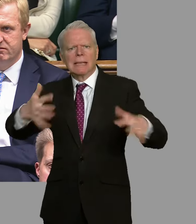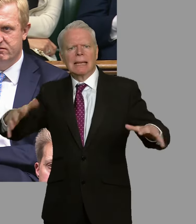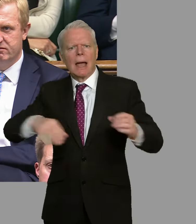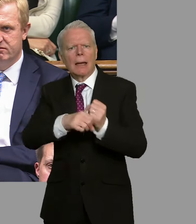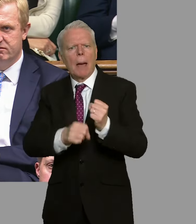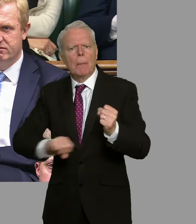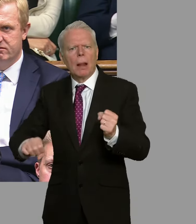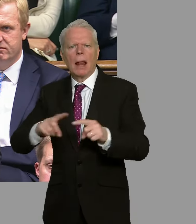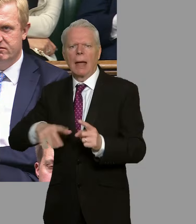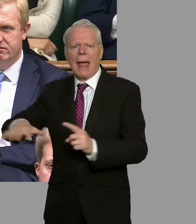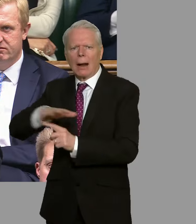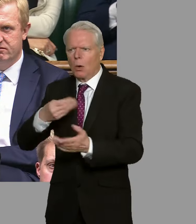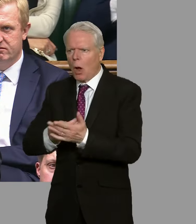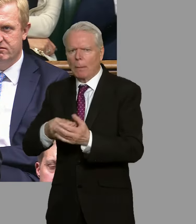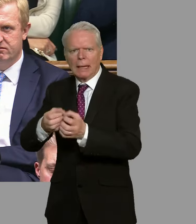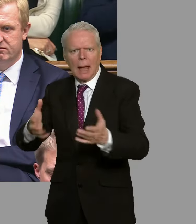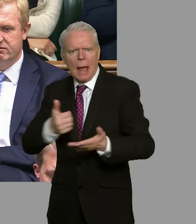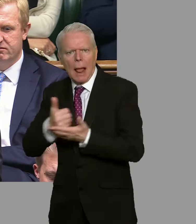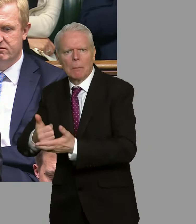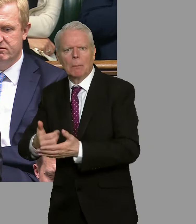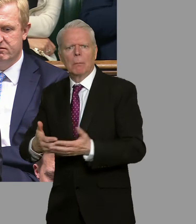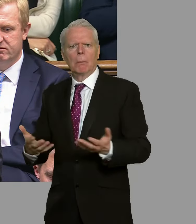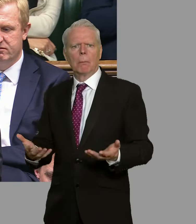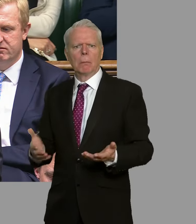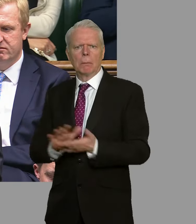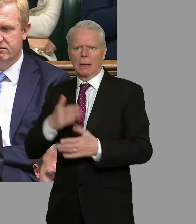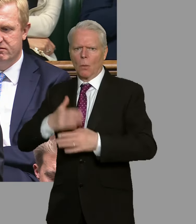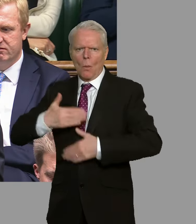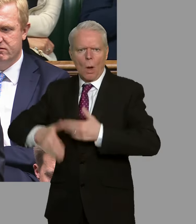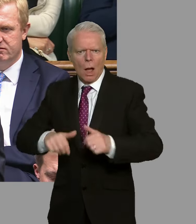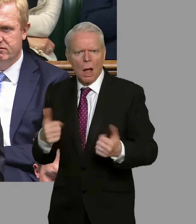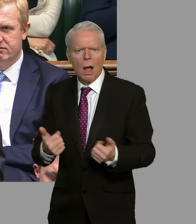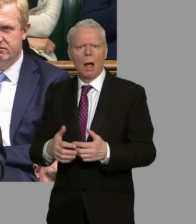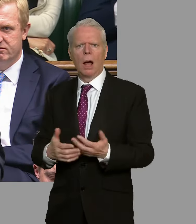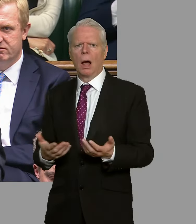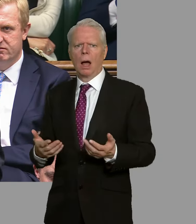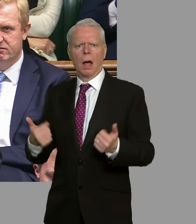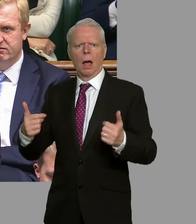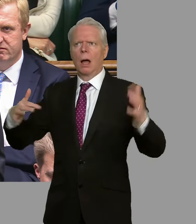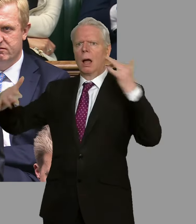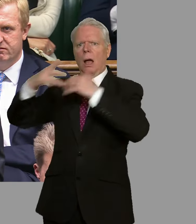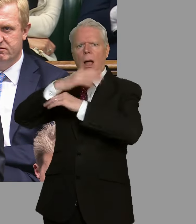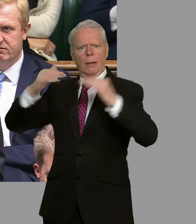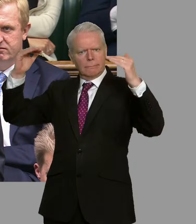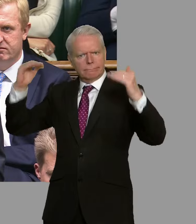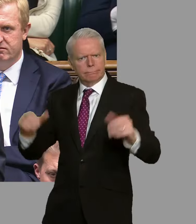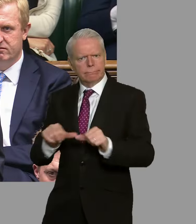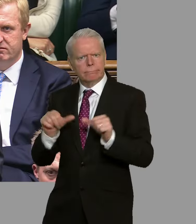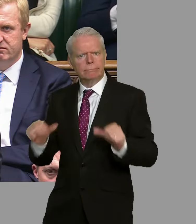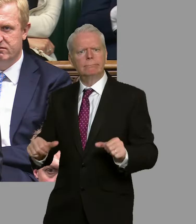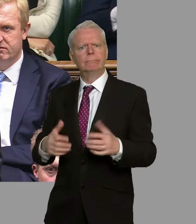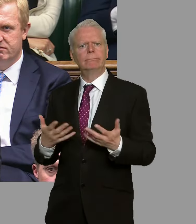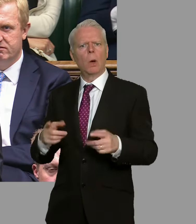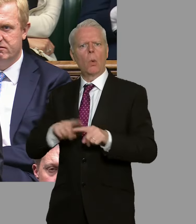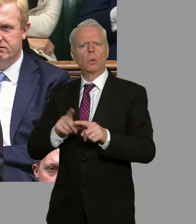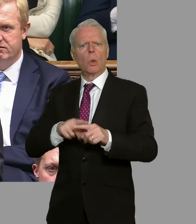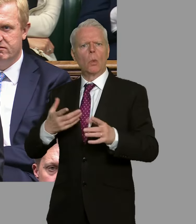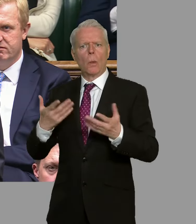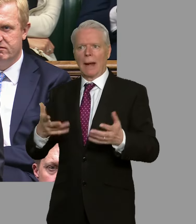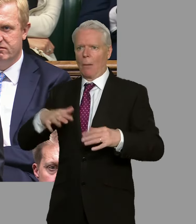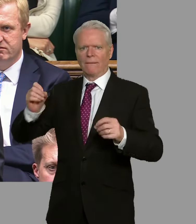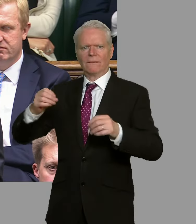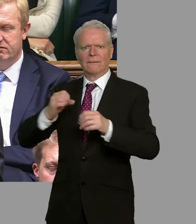Minister now listen and pause the planning inquiry for the existing application and ask the Department to consider and